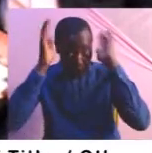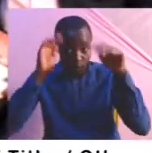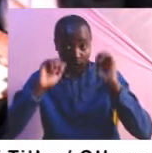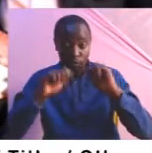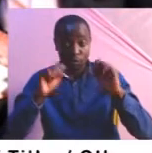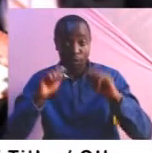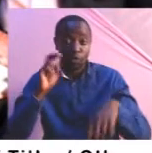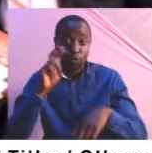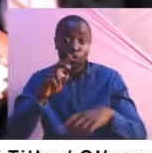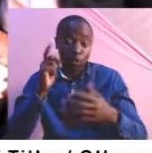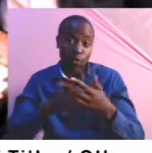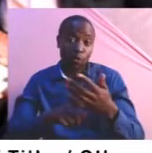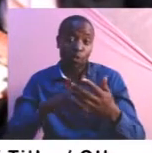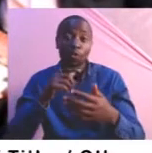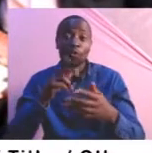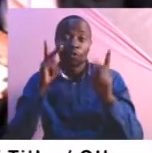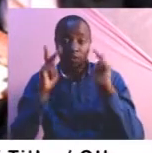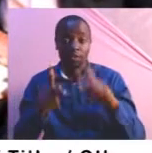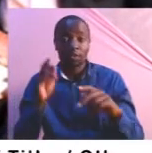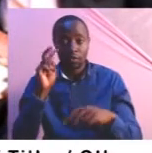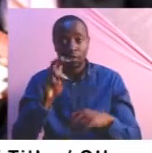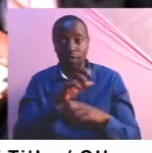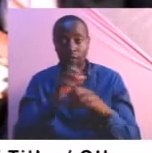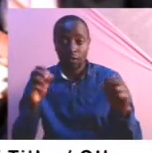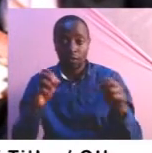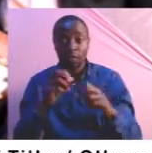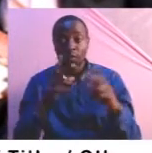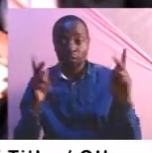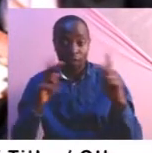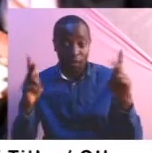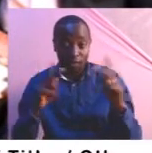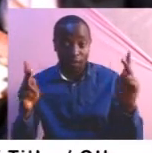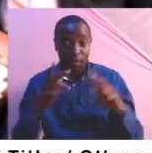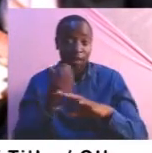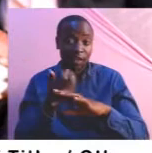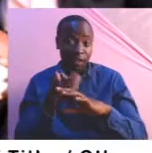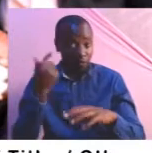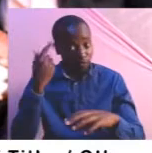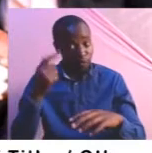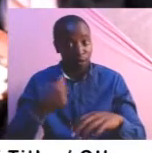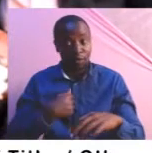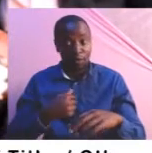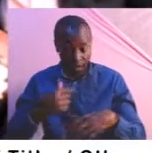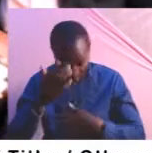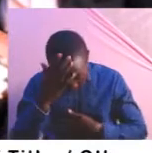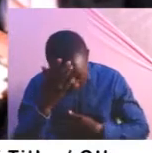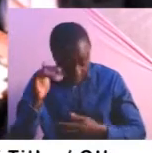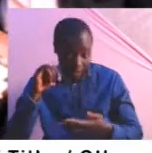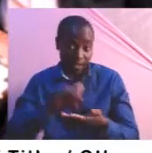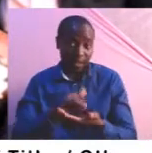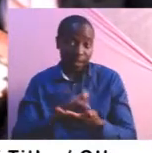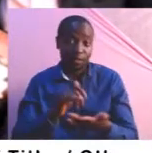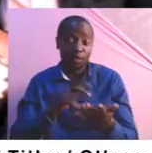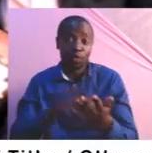the man of God cannot see. Yes. You know, that was very, very profound. It's for me. So profound, and it's so humbling that I can be walking